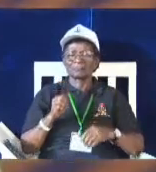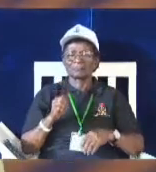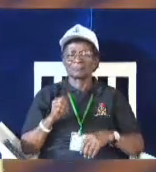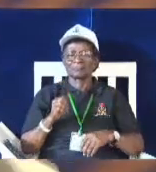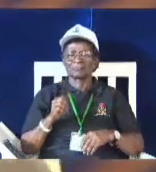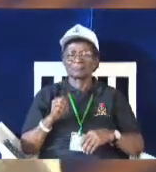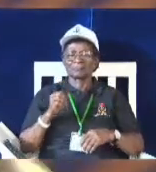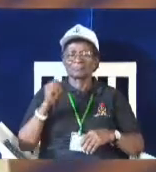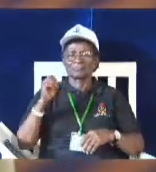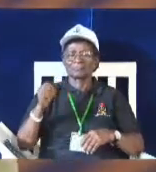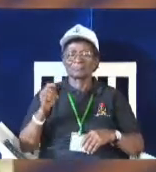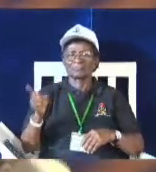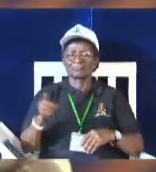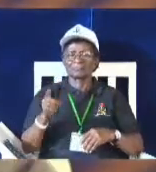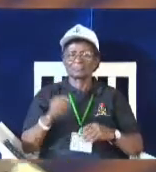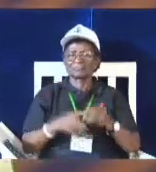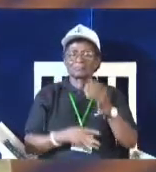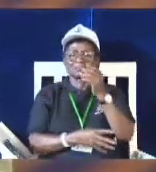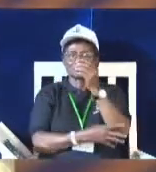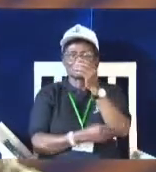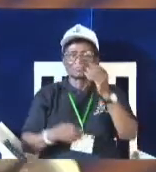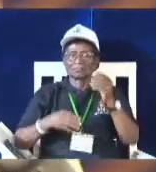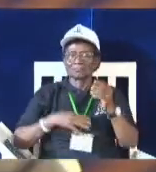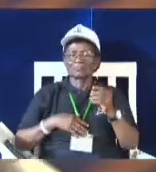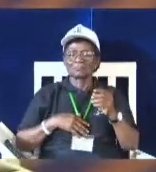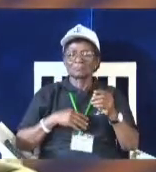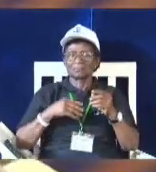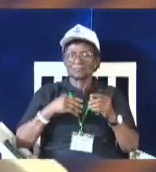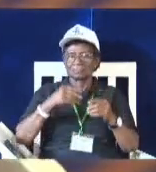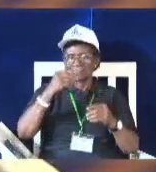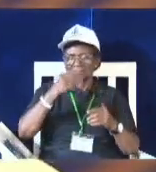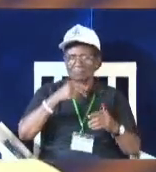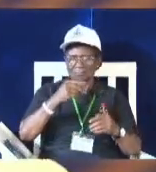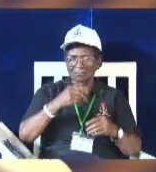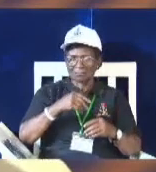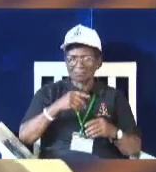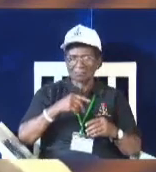"You saw my chief priest,